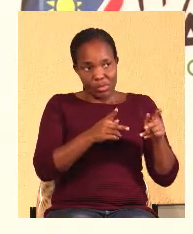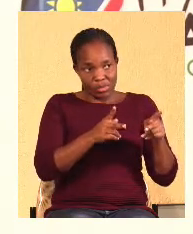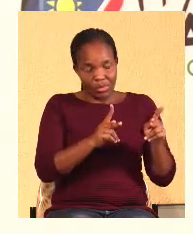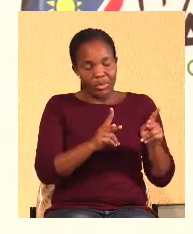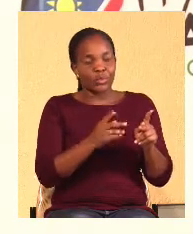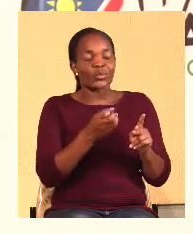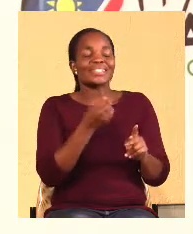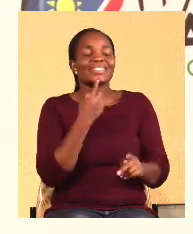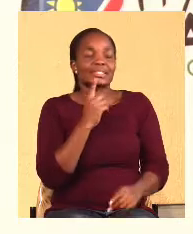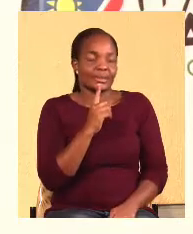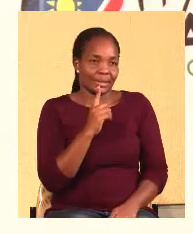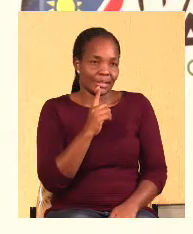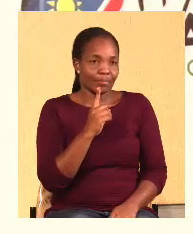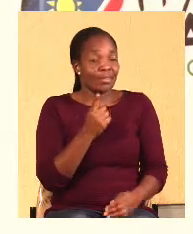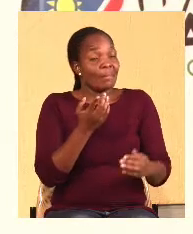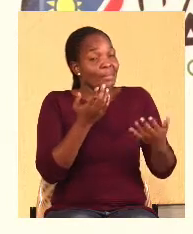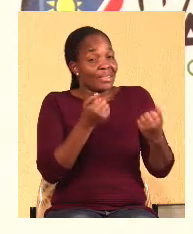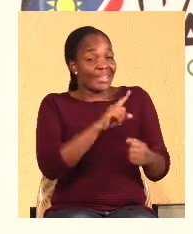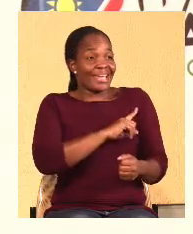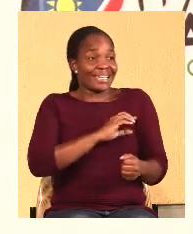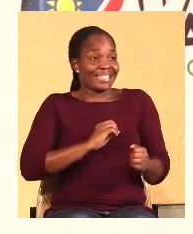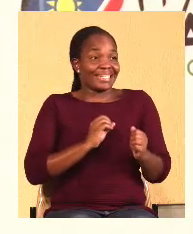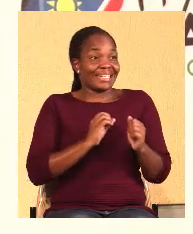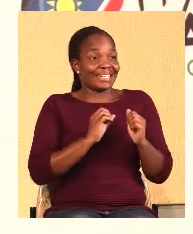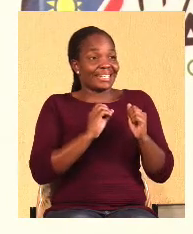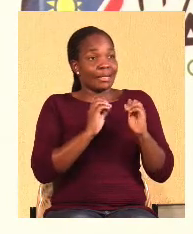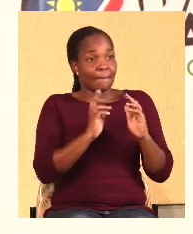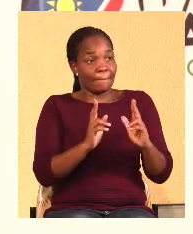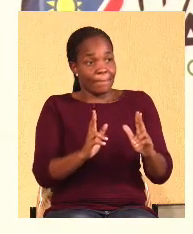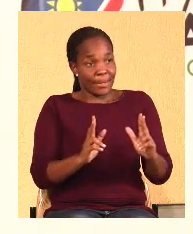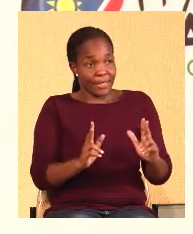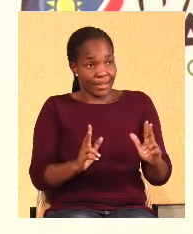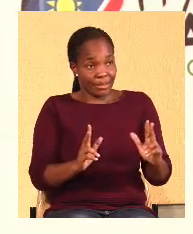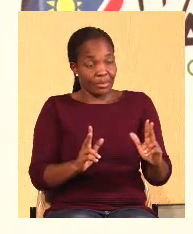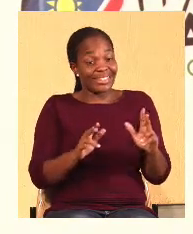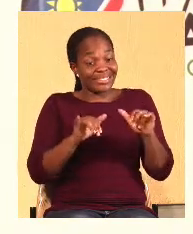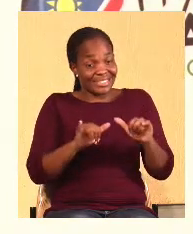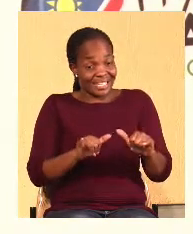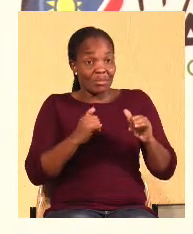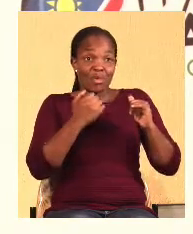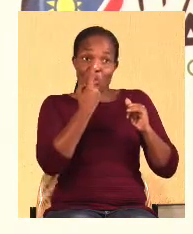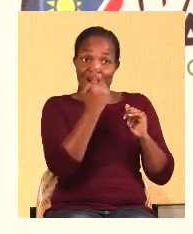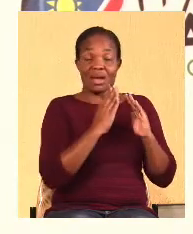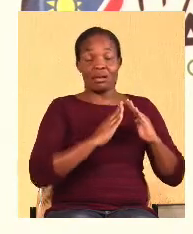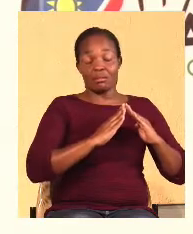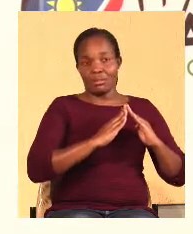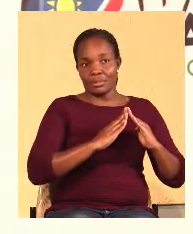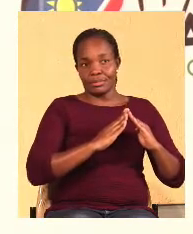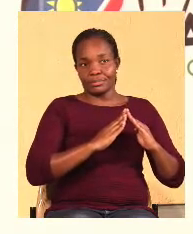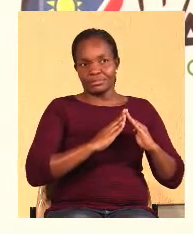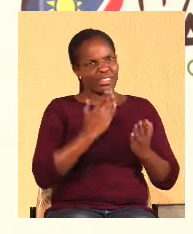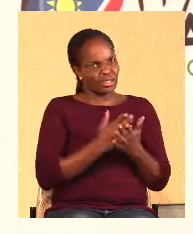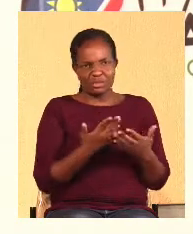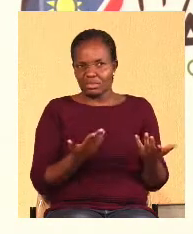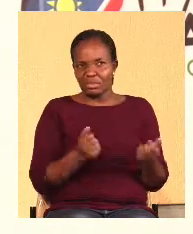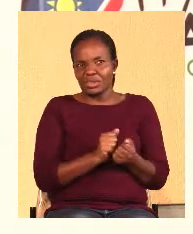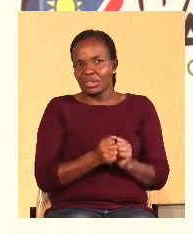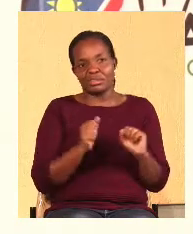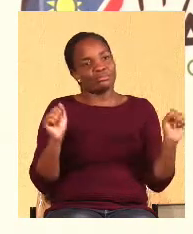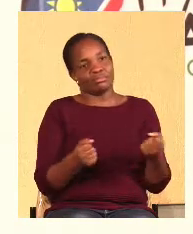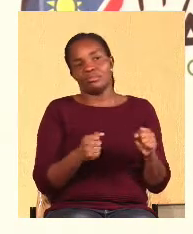say, look, if there are more than 10 people that reside in the same household, that's a reality. We cannot change